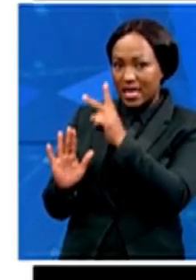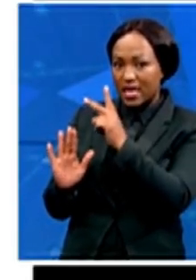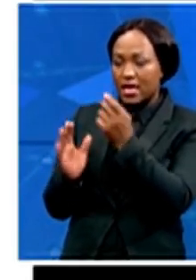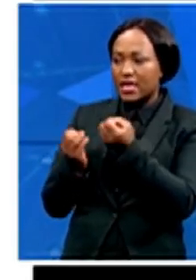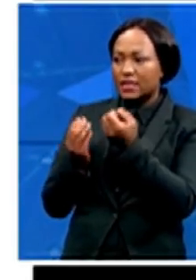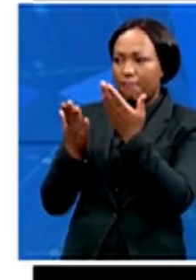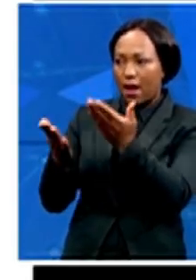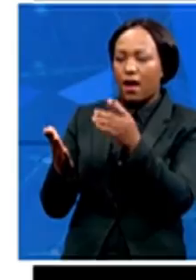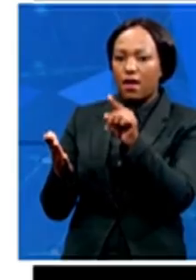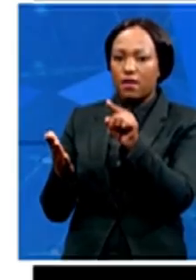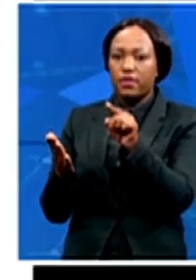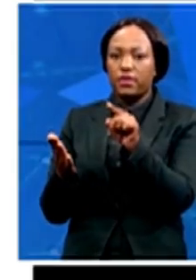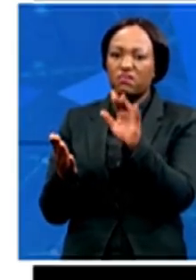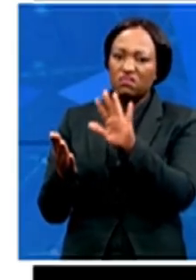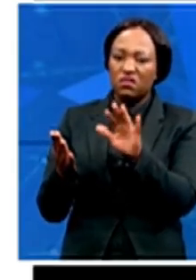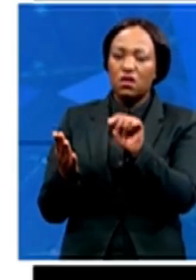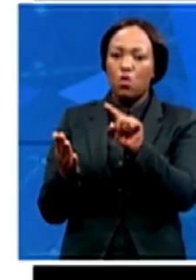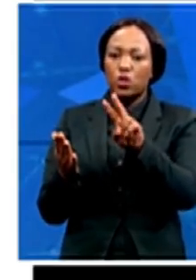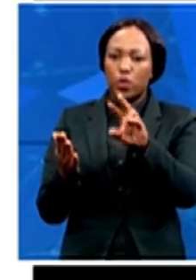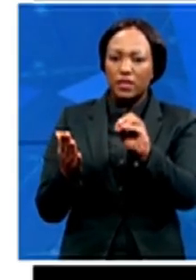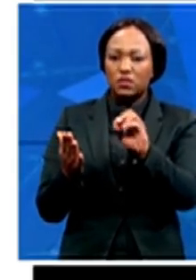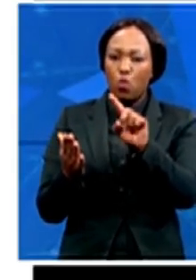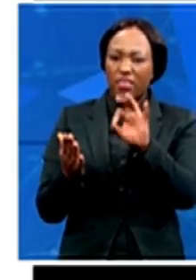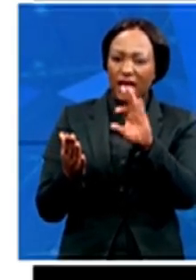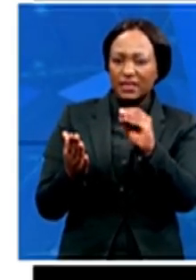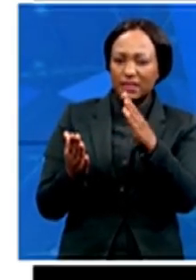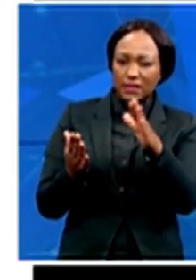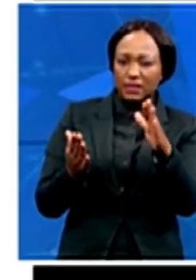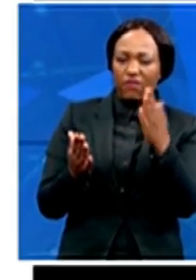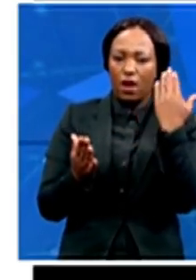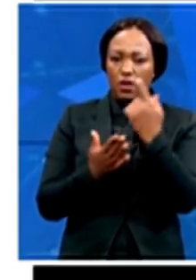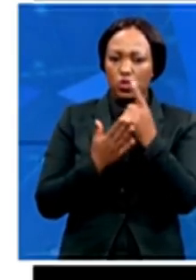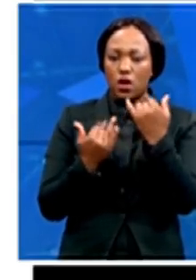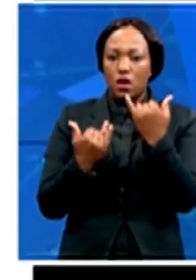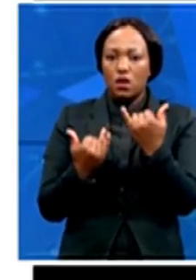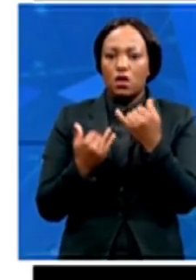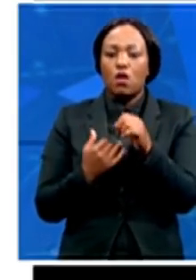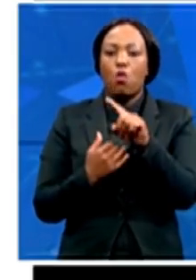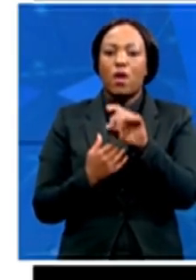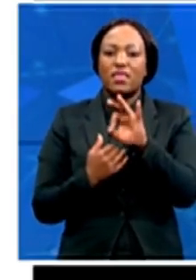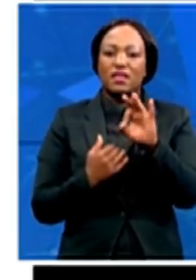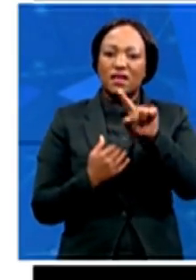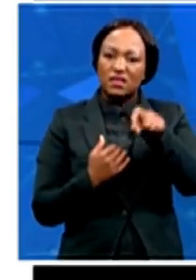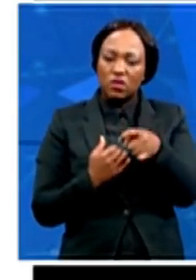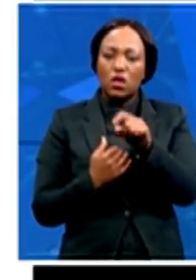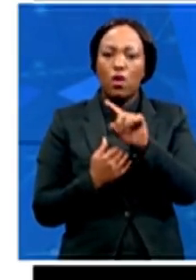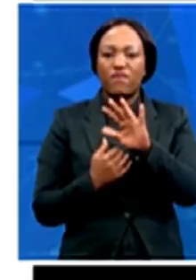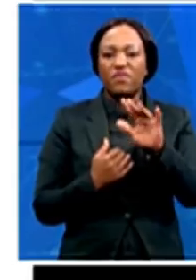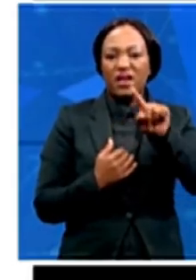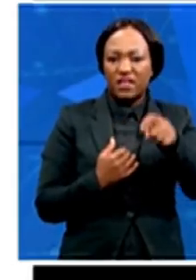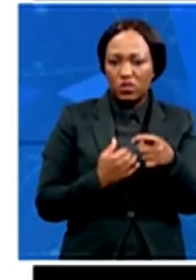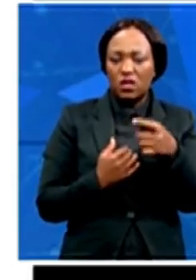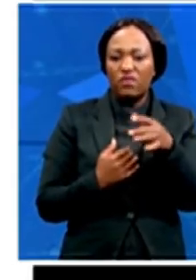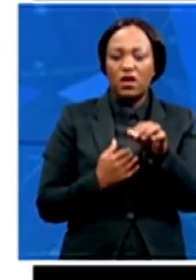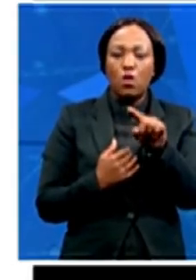and 130 for the last 2 weeks. We have now done 133,155, and we actually did 160 last week. This week, we